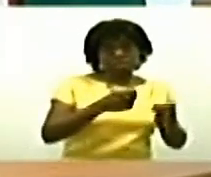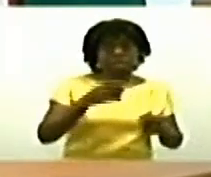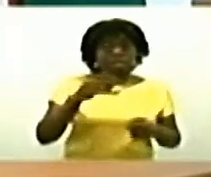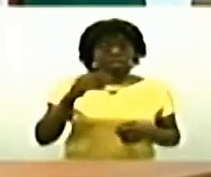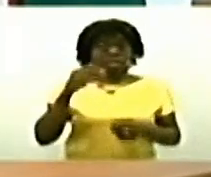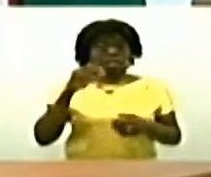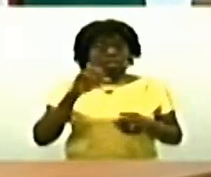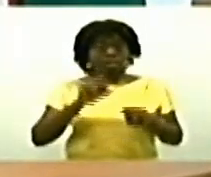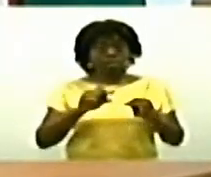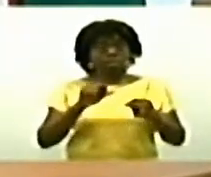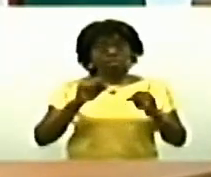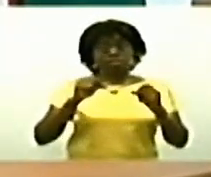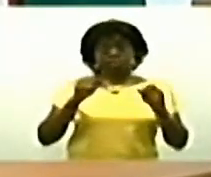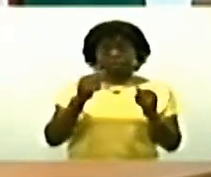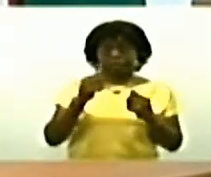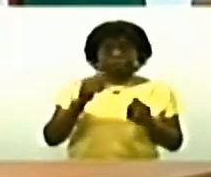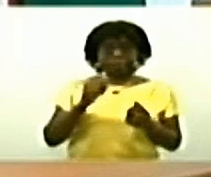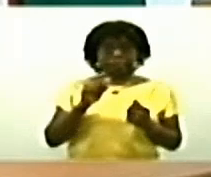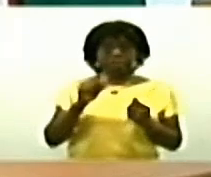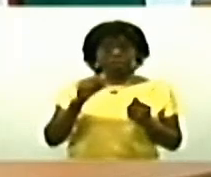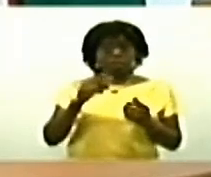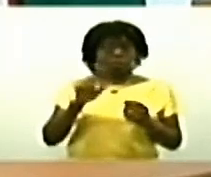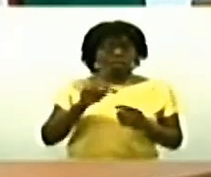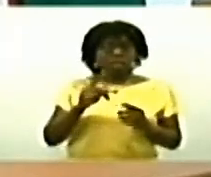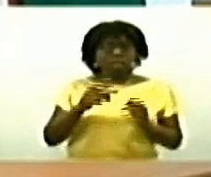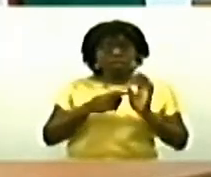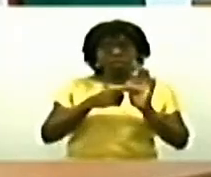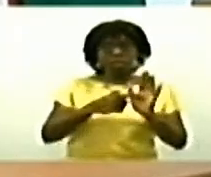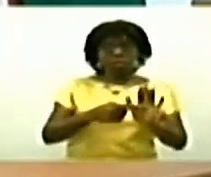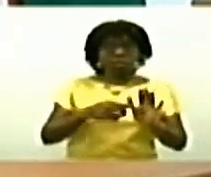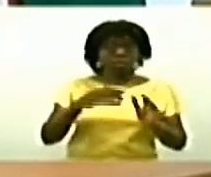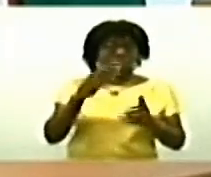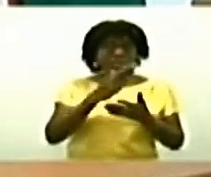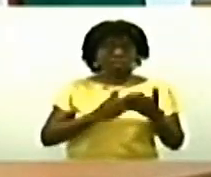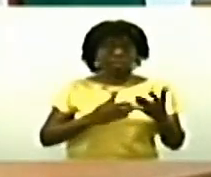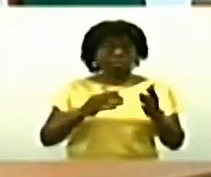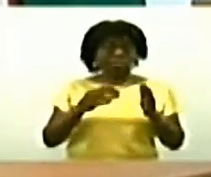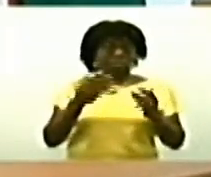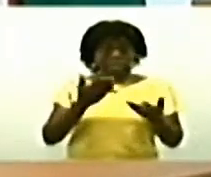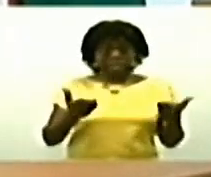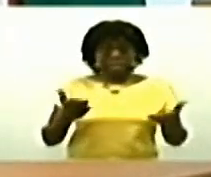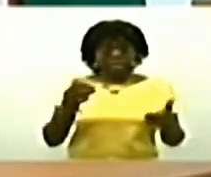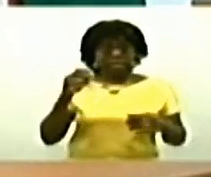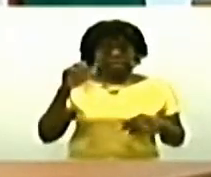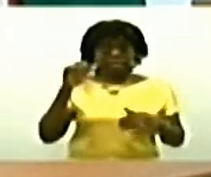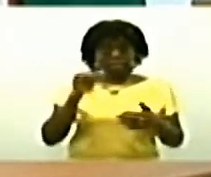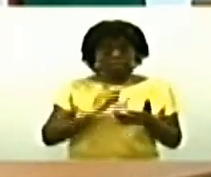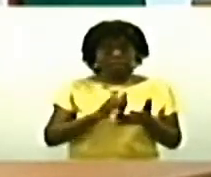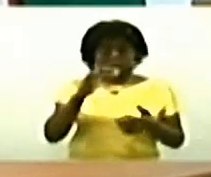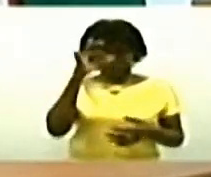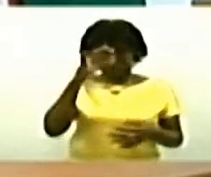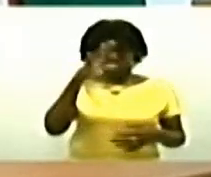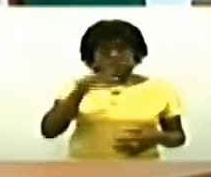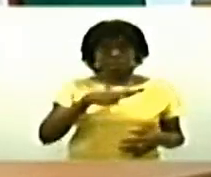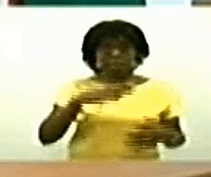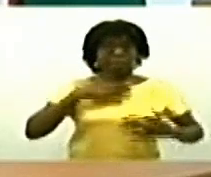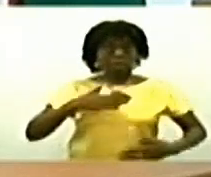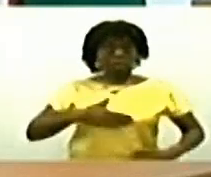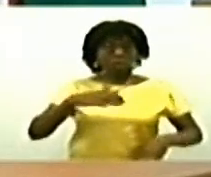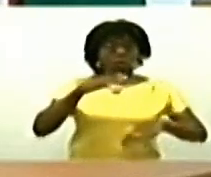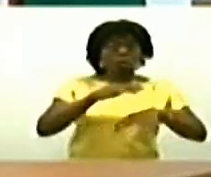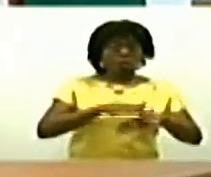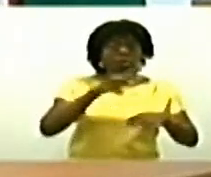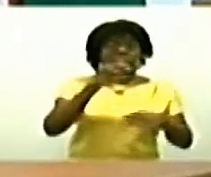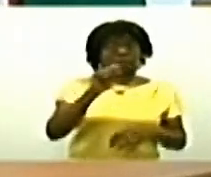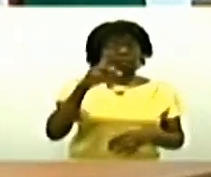so-called soca shows, with the most vulgar and vile exhibition of the female anatomy on television for